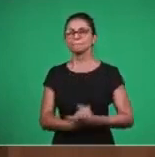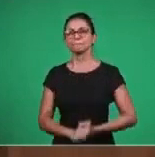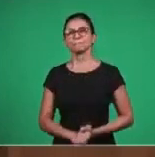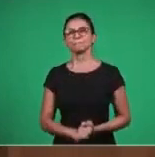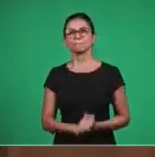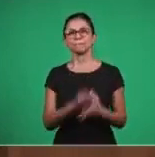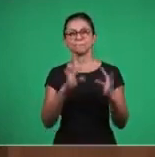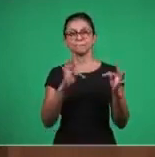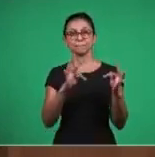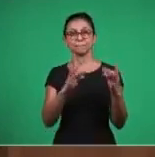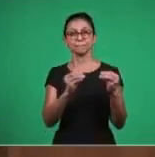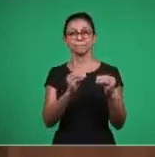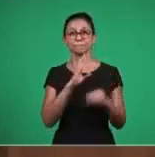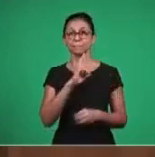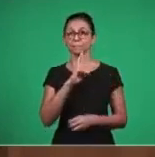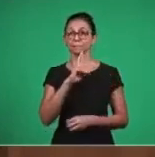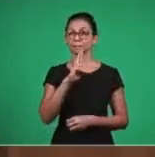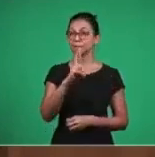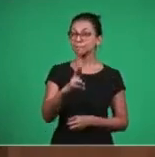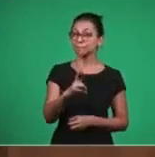all the answers